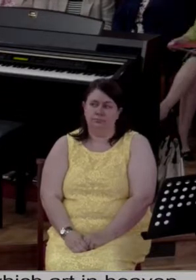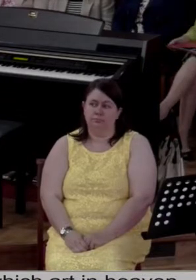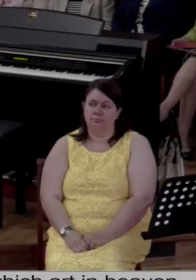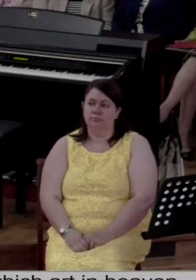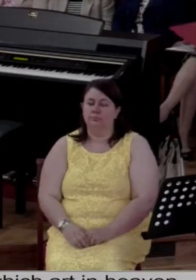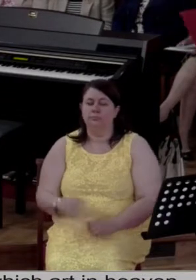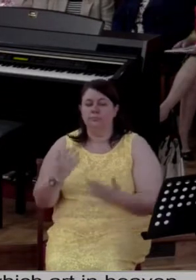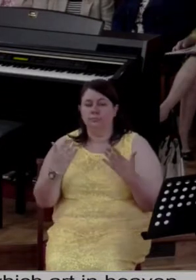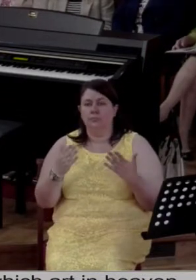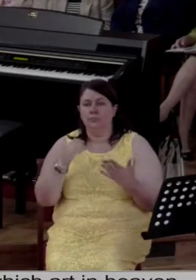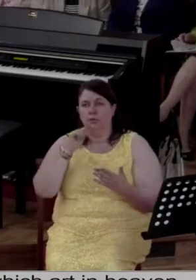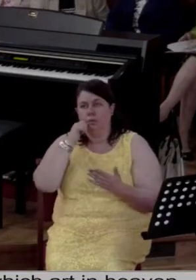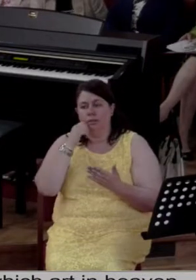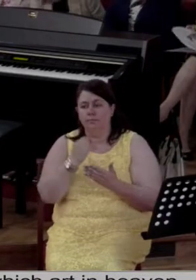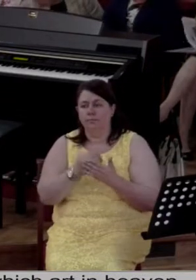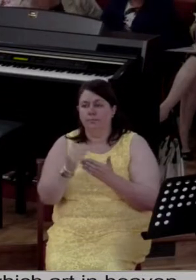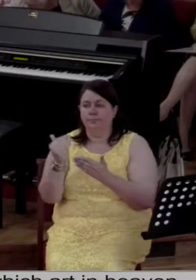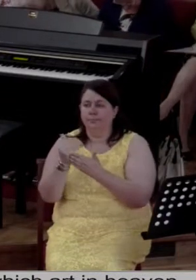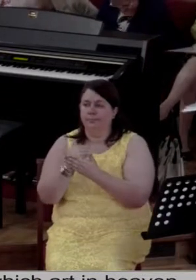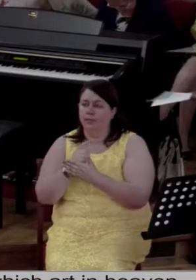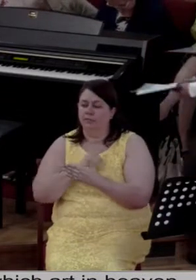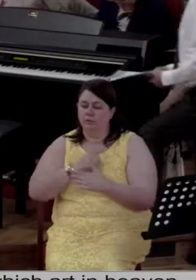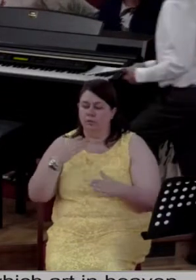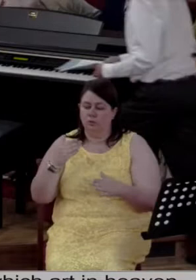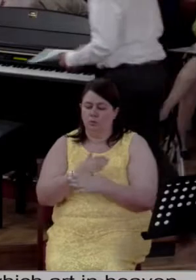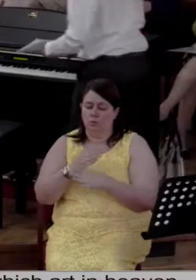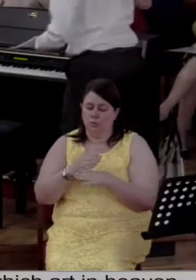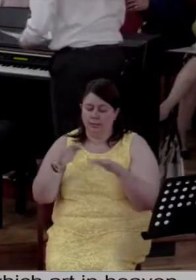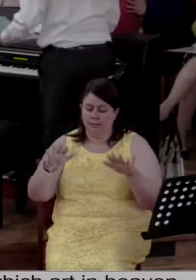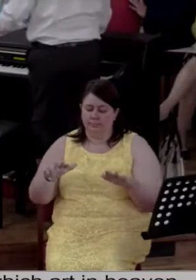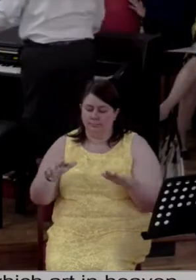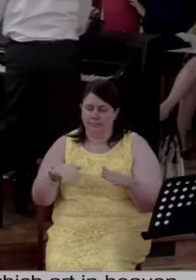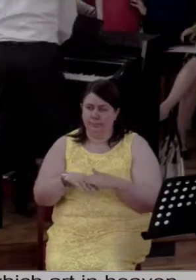Now let's give our offerings for the work of the kingdom.